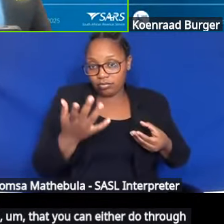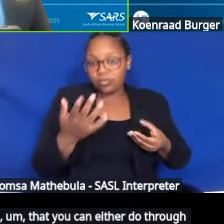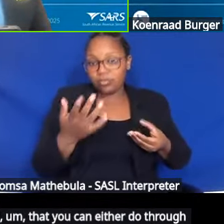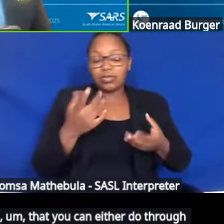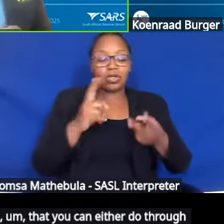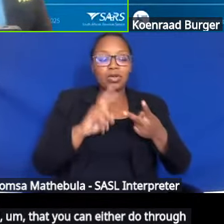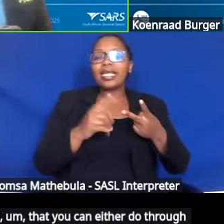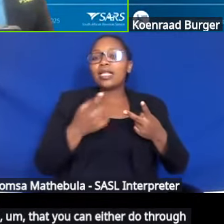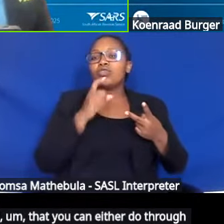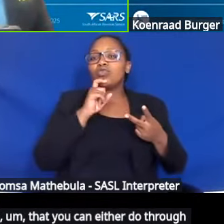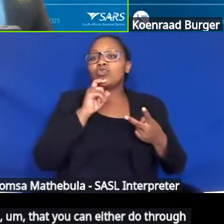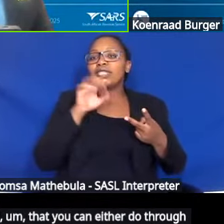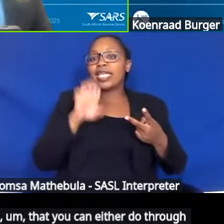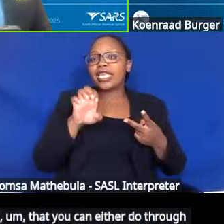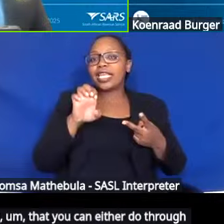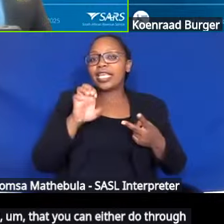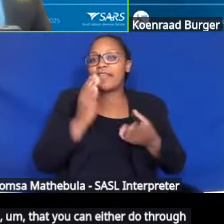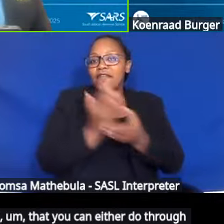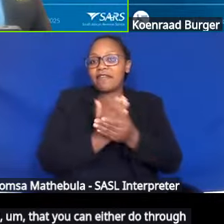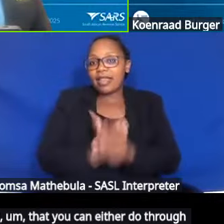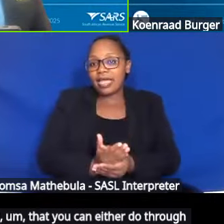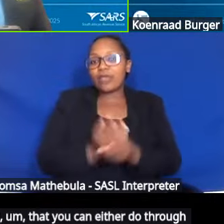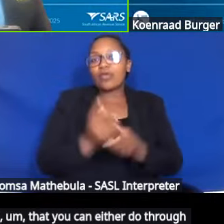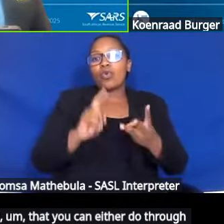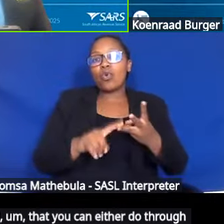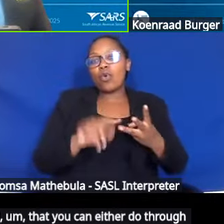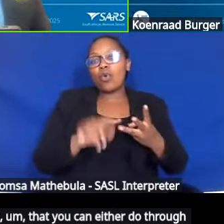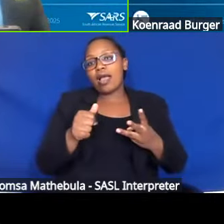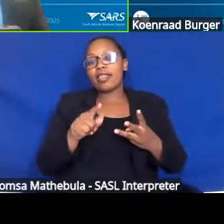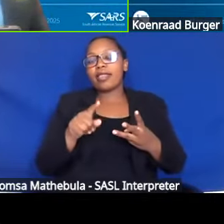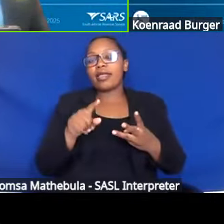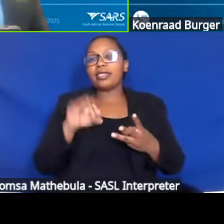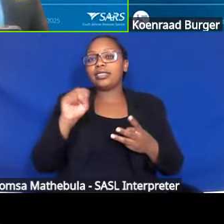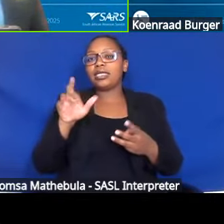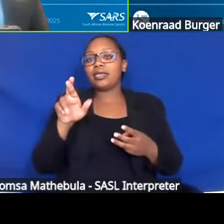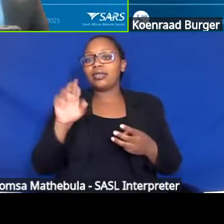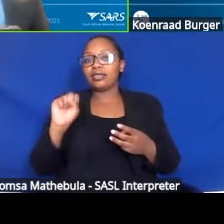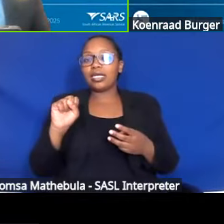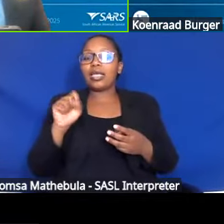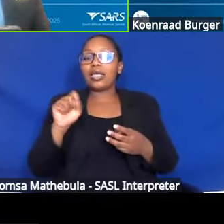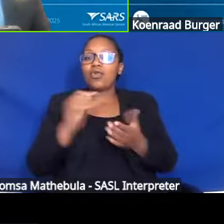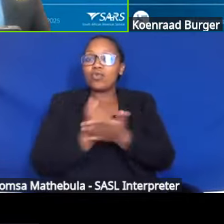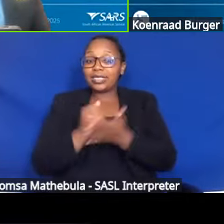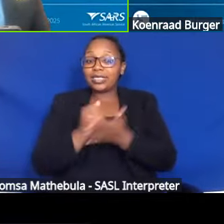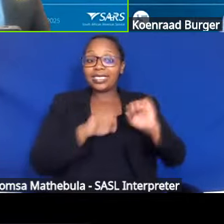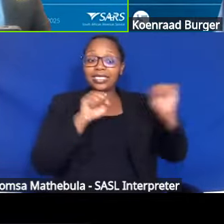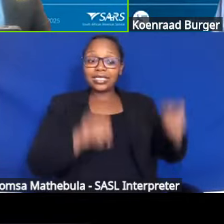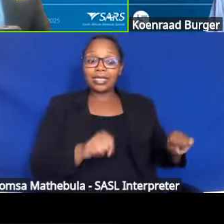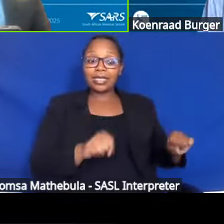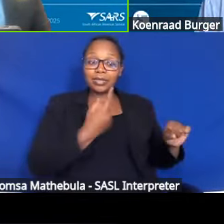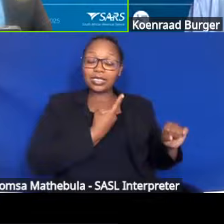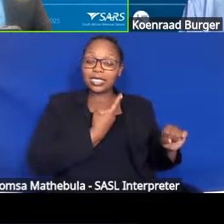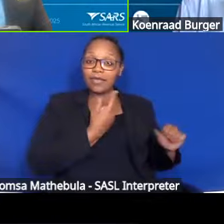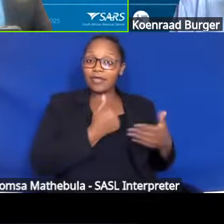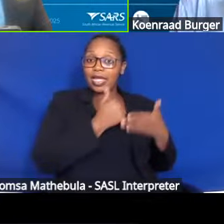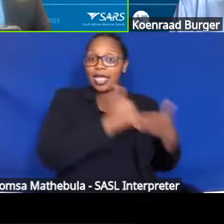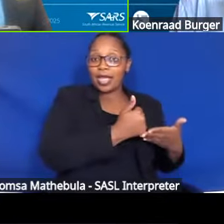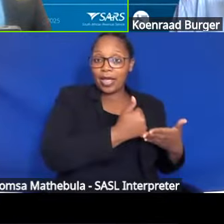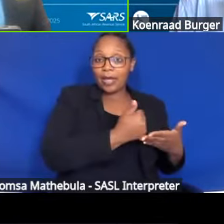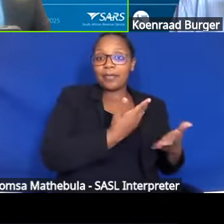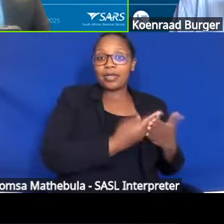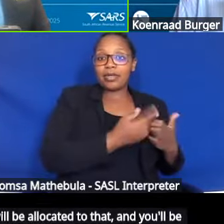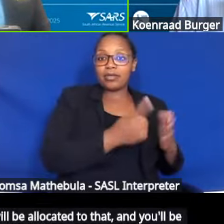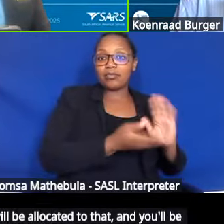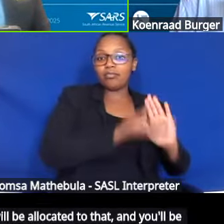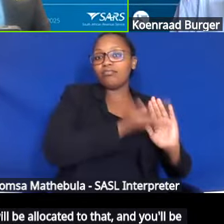through our SARS online query system, with obviously a case number that will be allocated to that, and you'll be able to upload